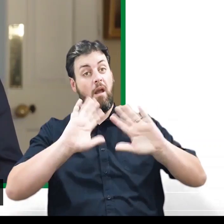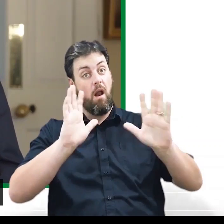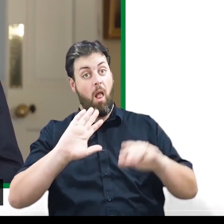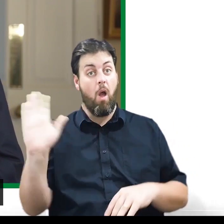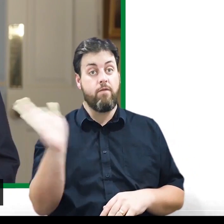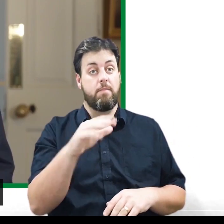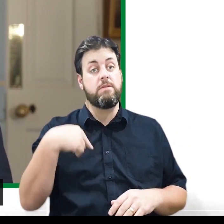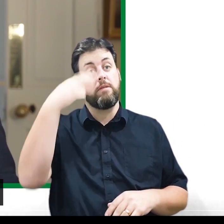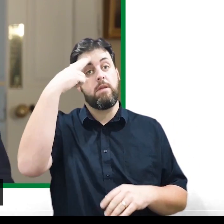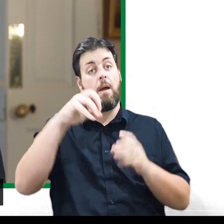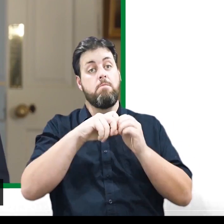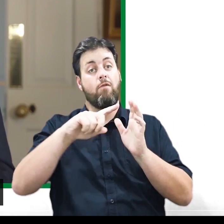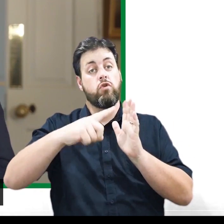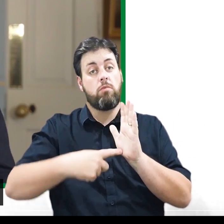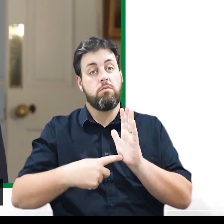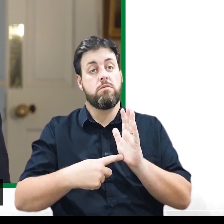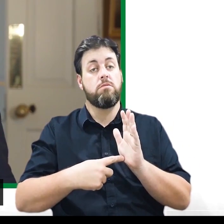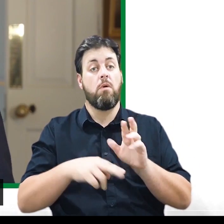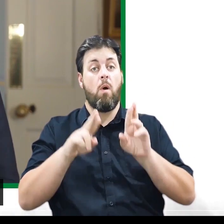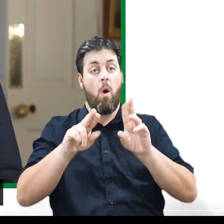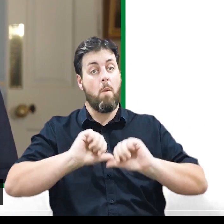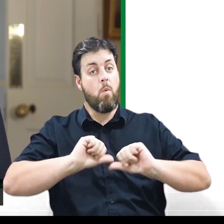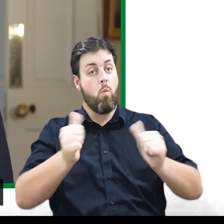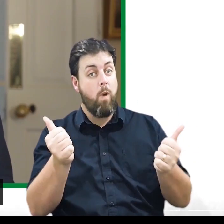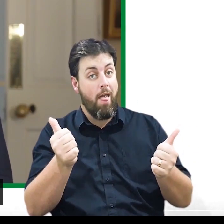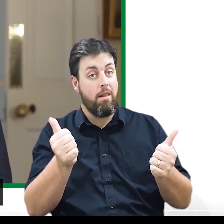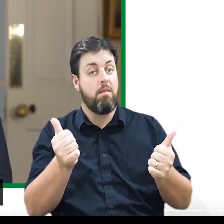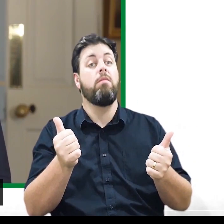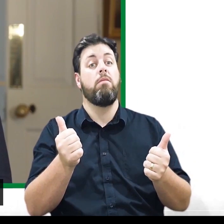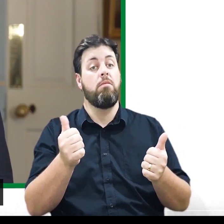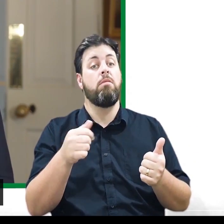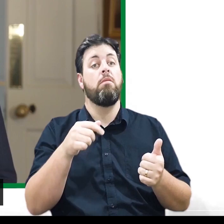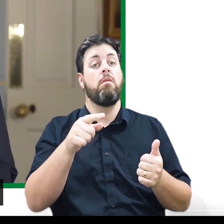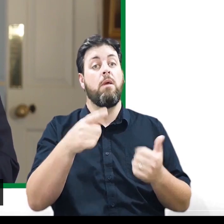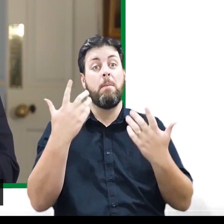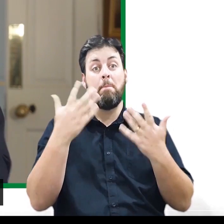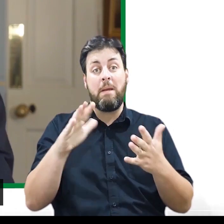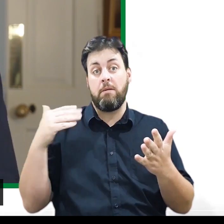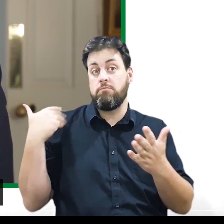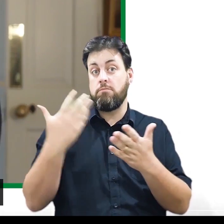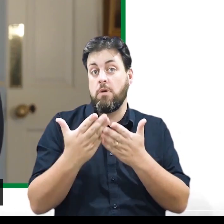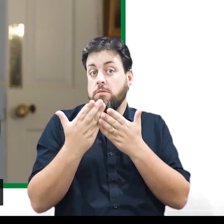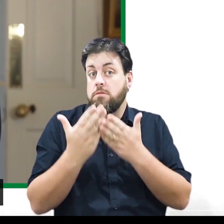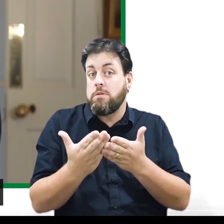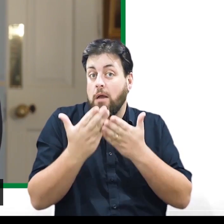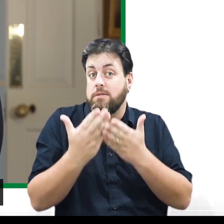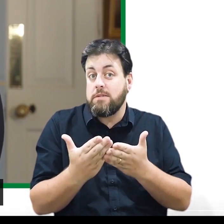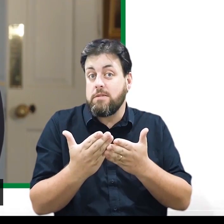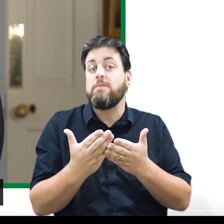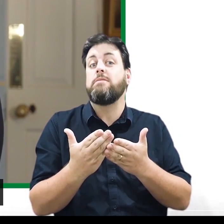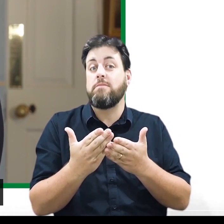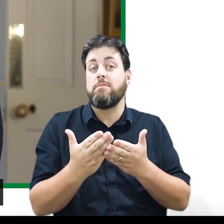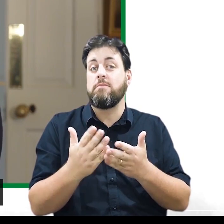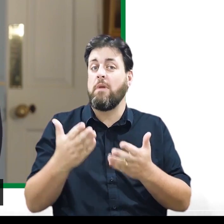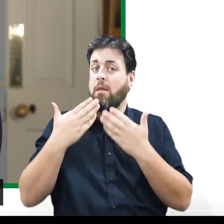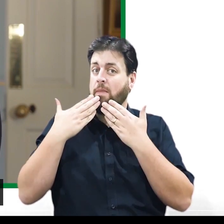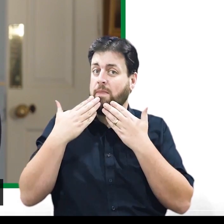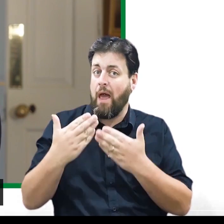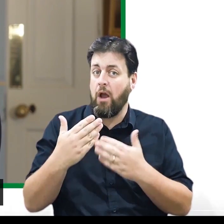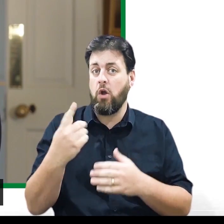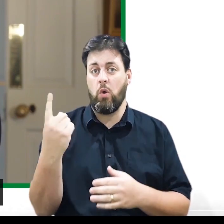Hello everybody, it's Boris Johnson here. I hope you're all well at home and that you've been getting some studying done thanks to your teachers